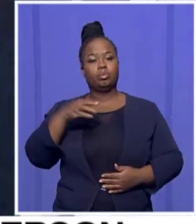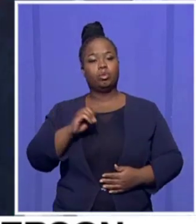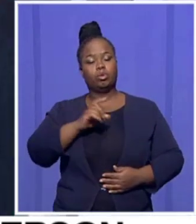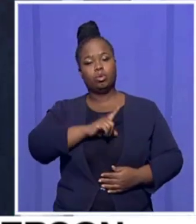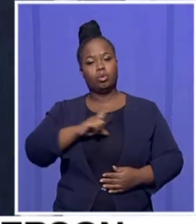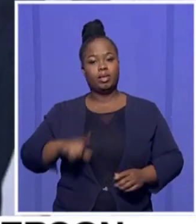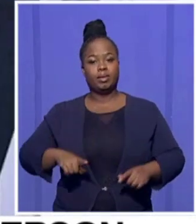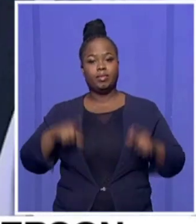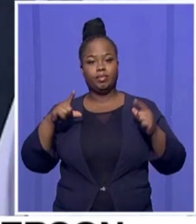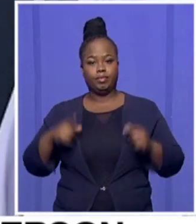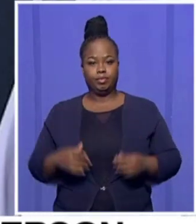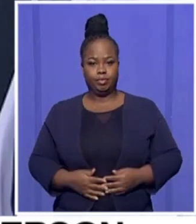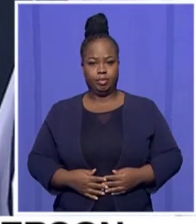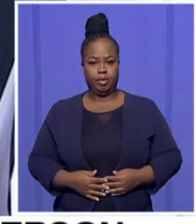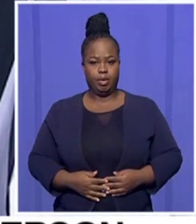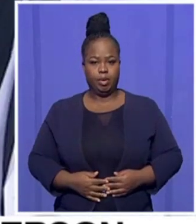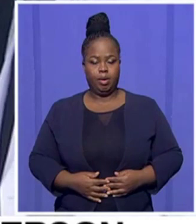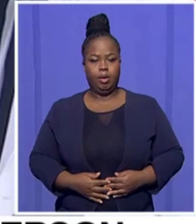live.